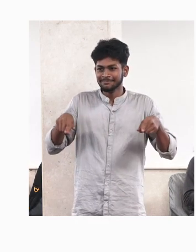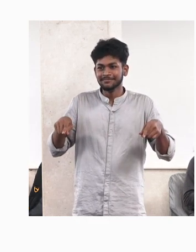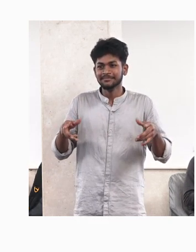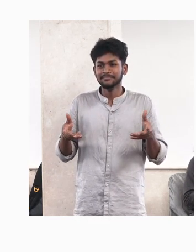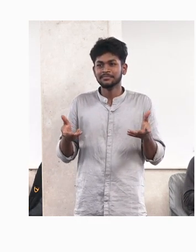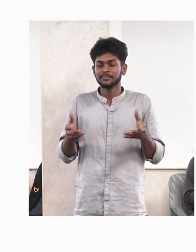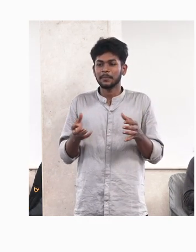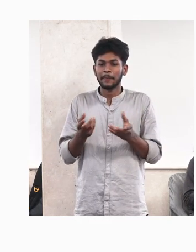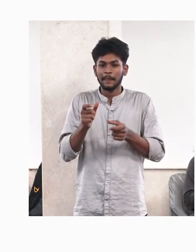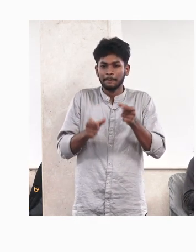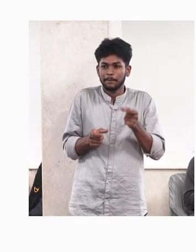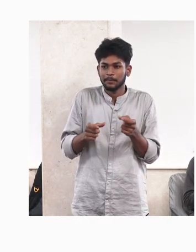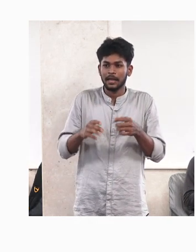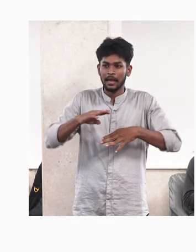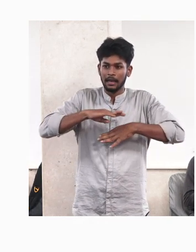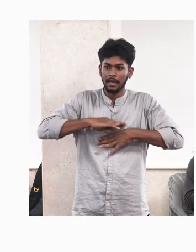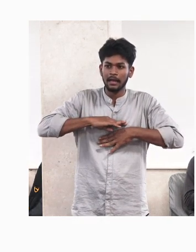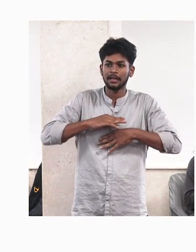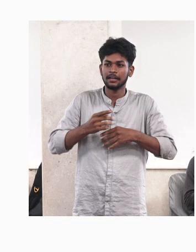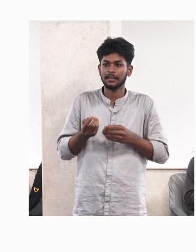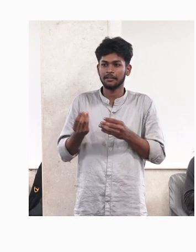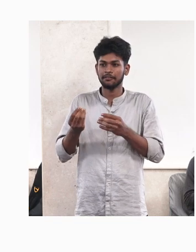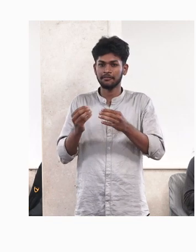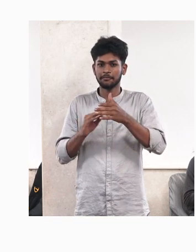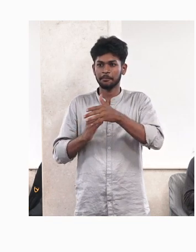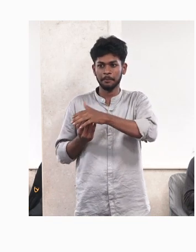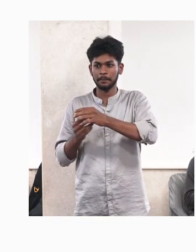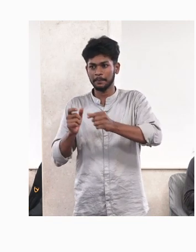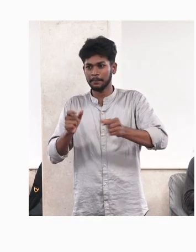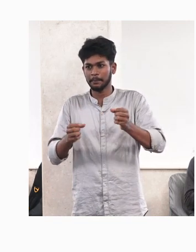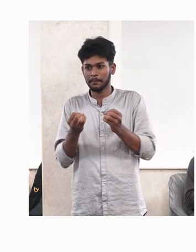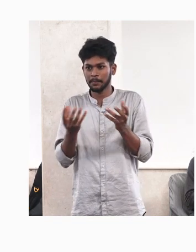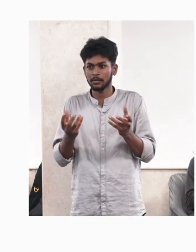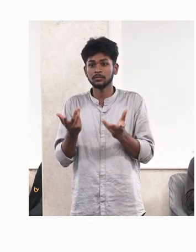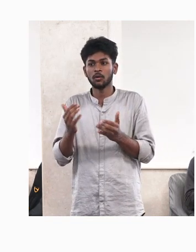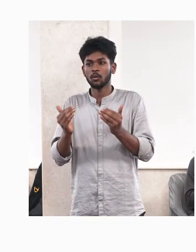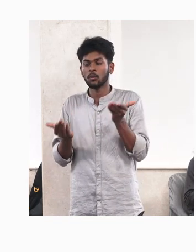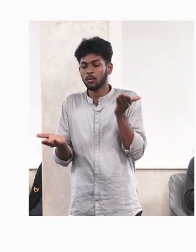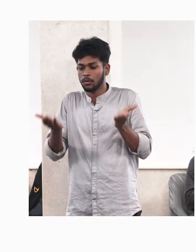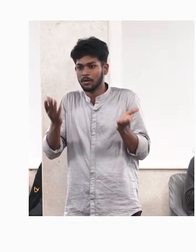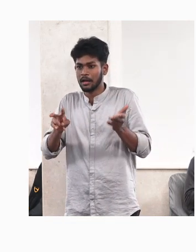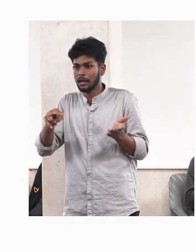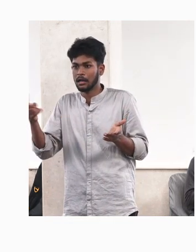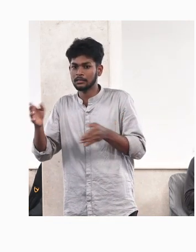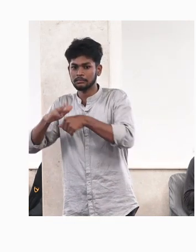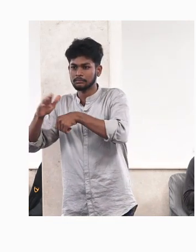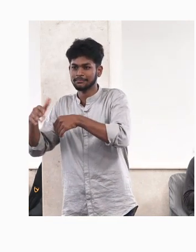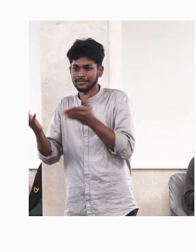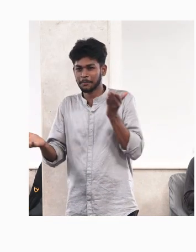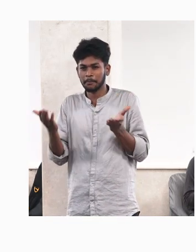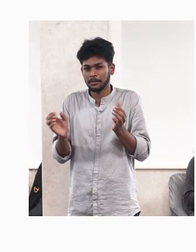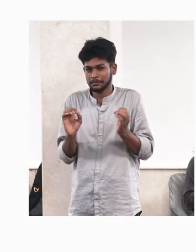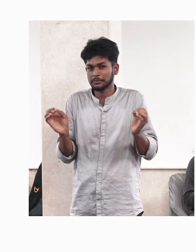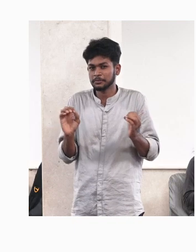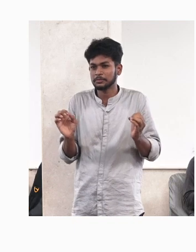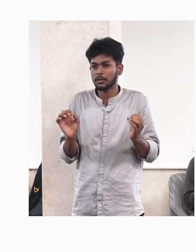not enough number of enrolled in the research. There is not a comparison with other experience. Anyway,